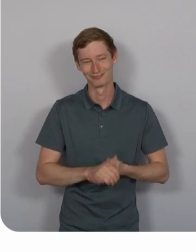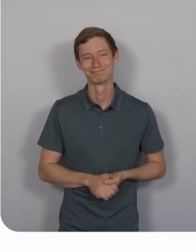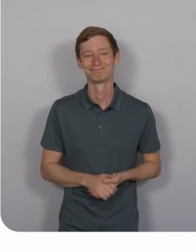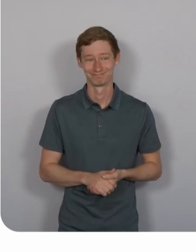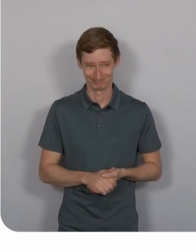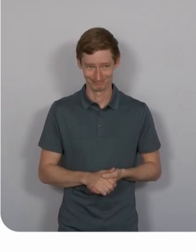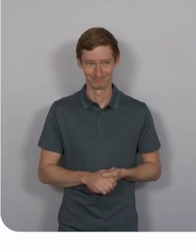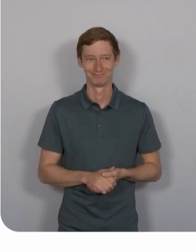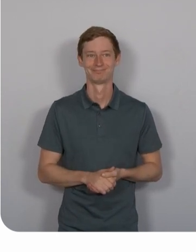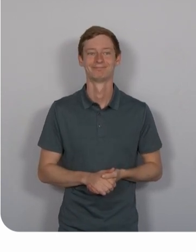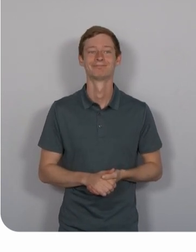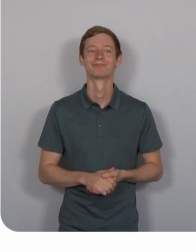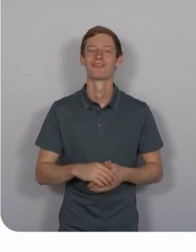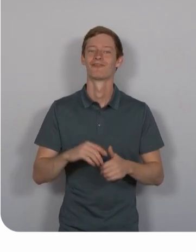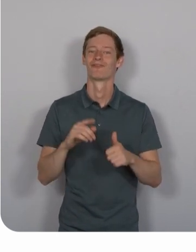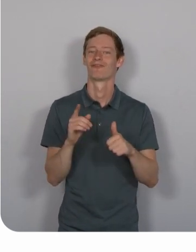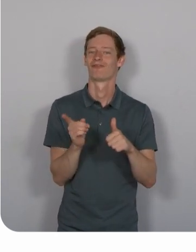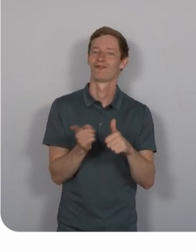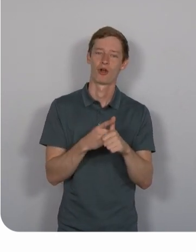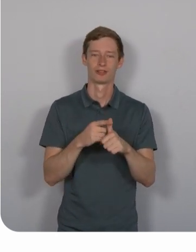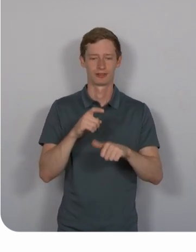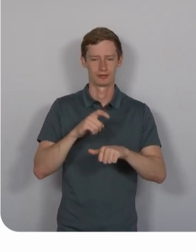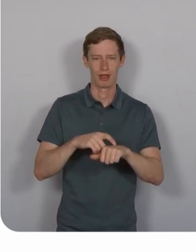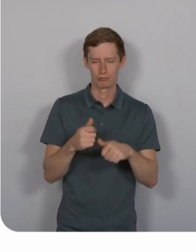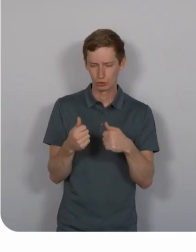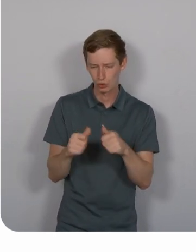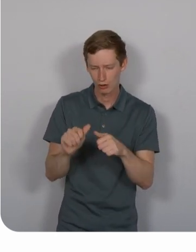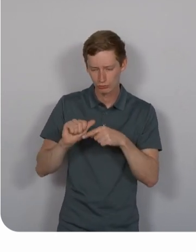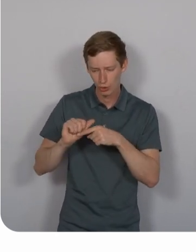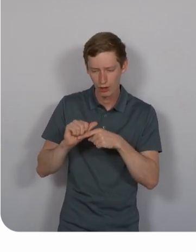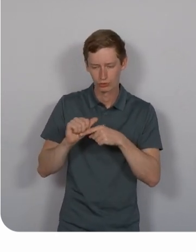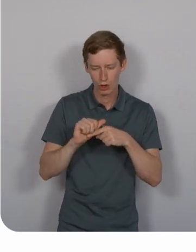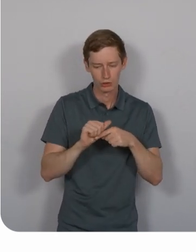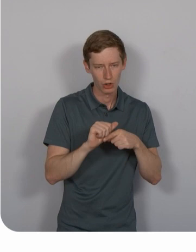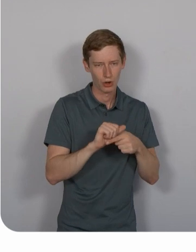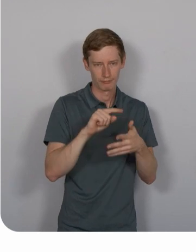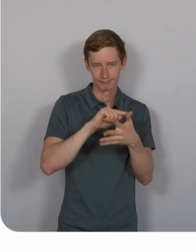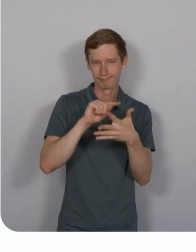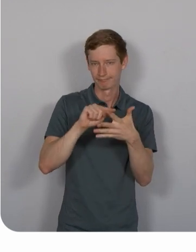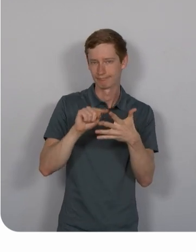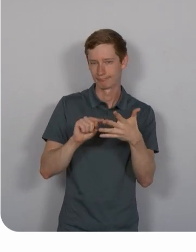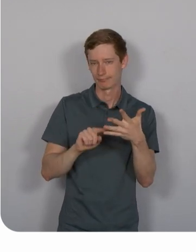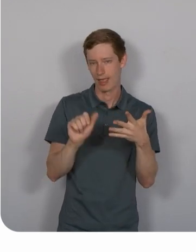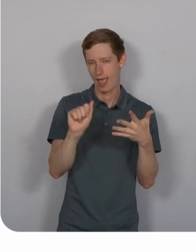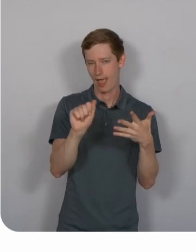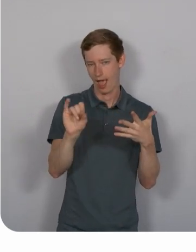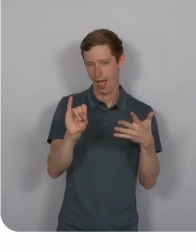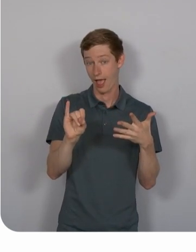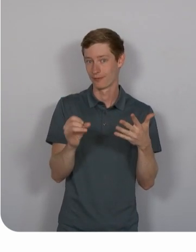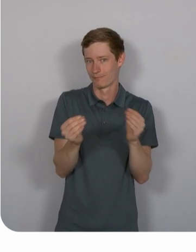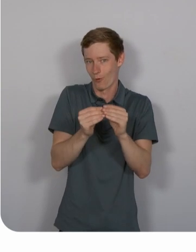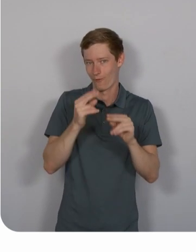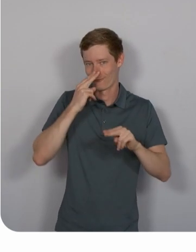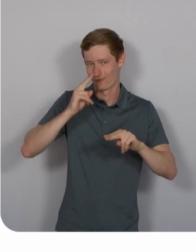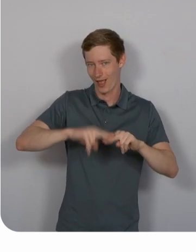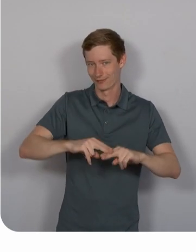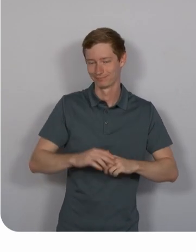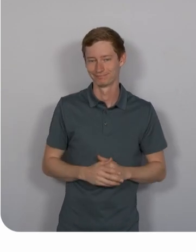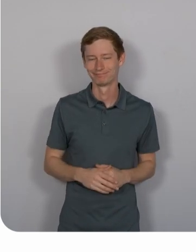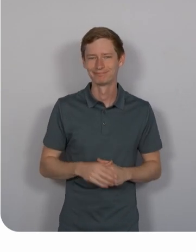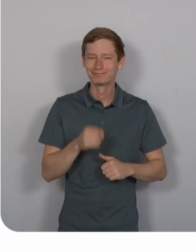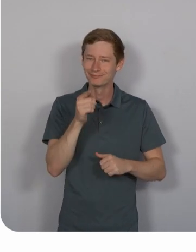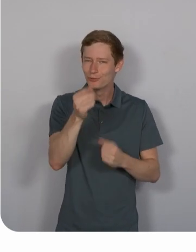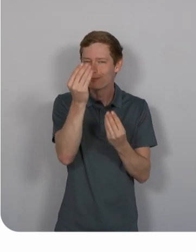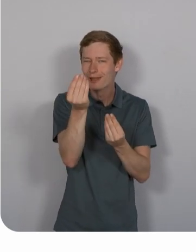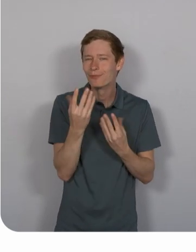All right, so this is our first effort at training a bunch of AIs that are a bit more fun. So you'll have to tell us